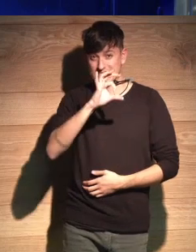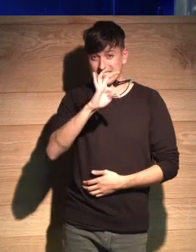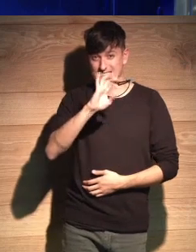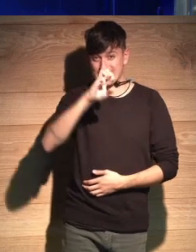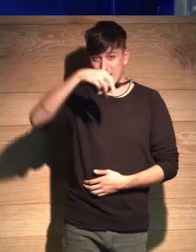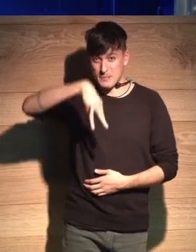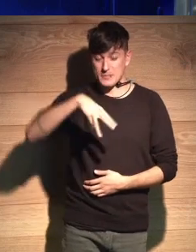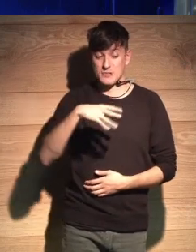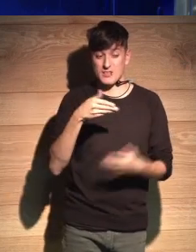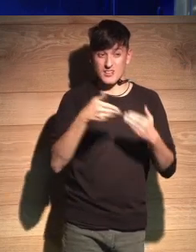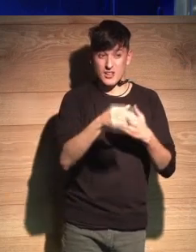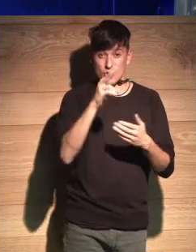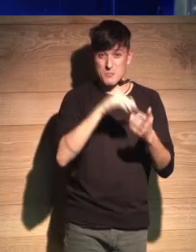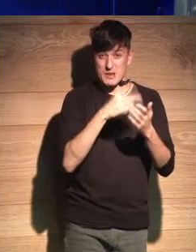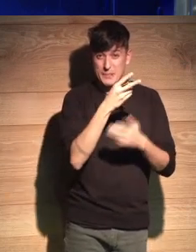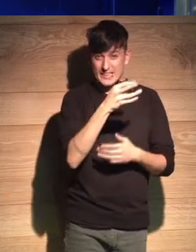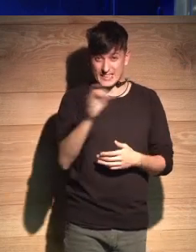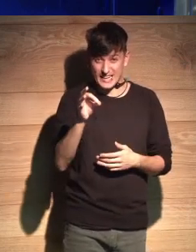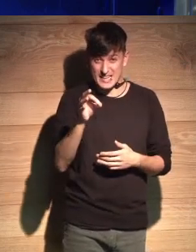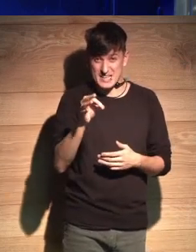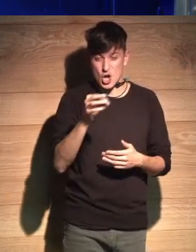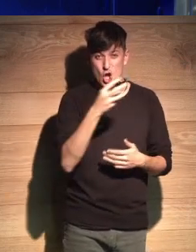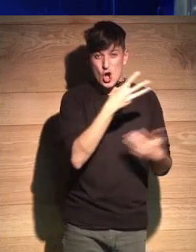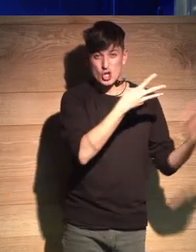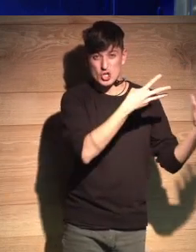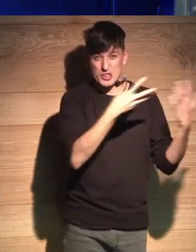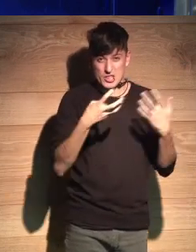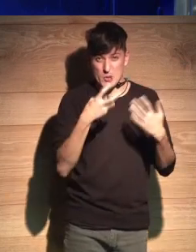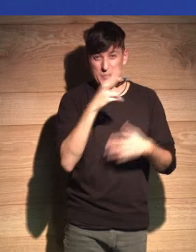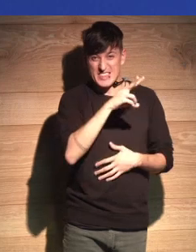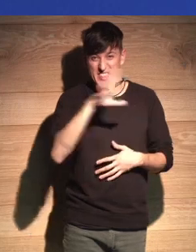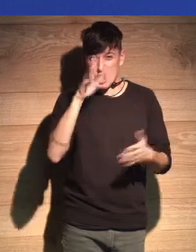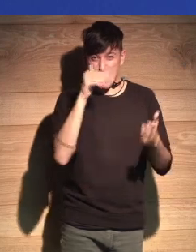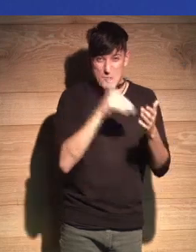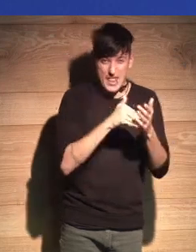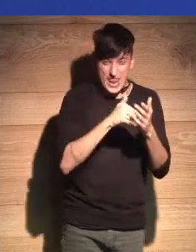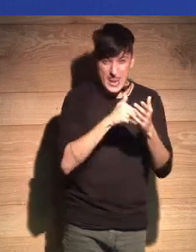STEM vocations. Beyond 2020, there will be